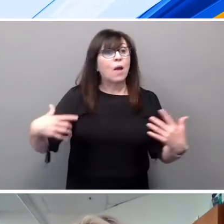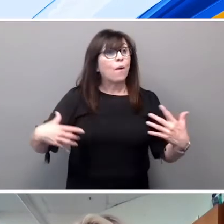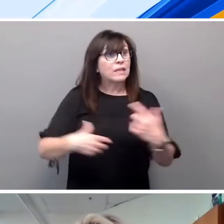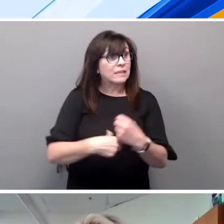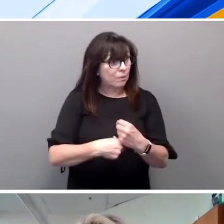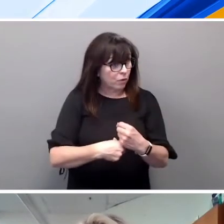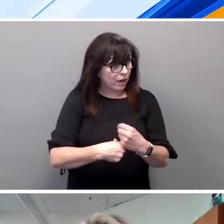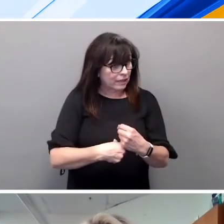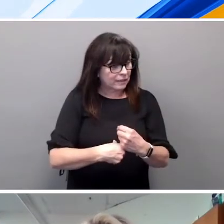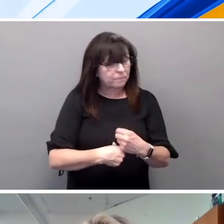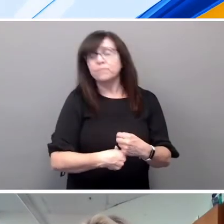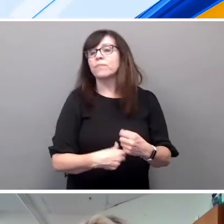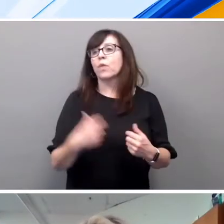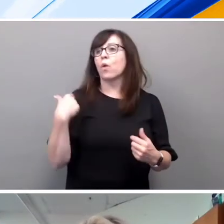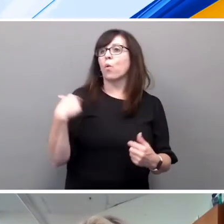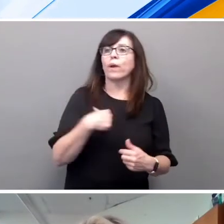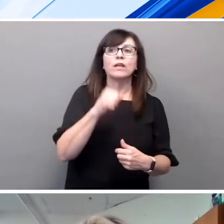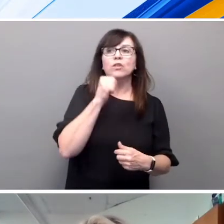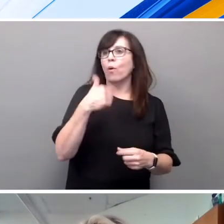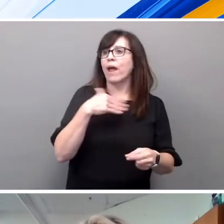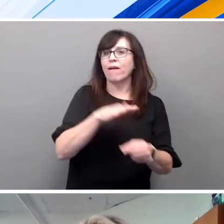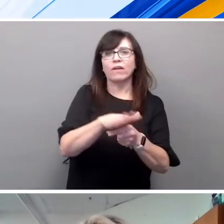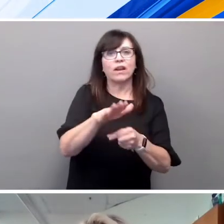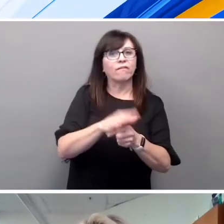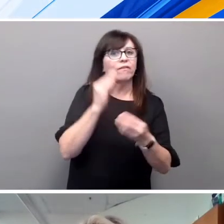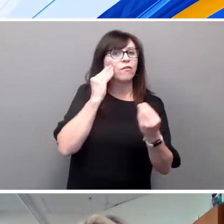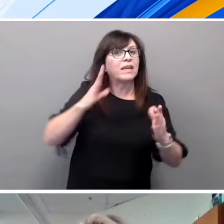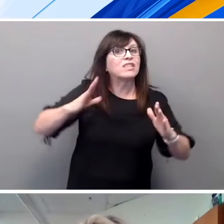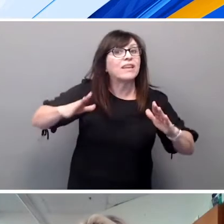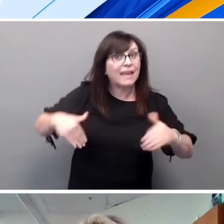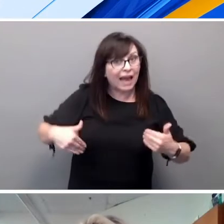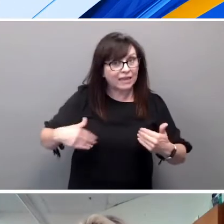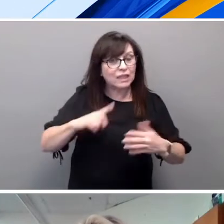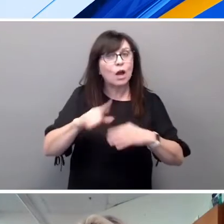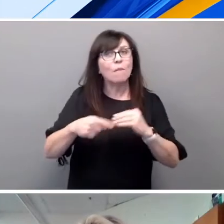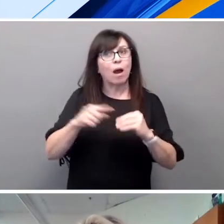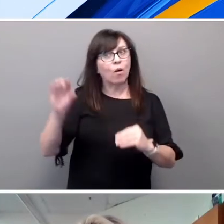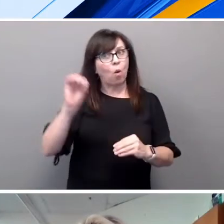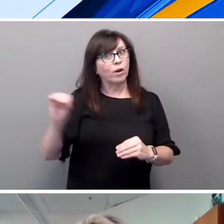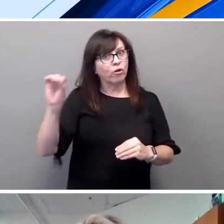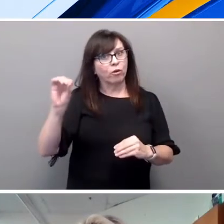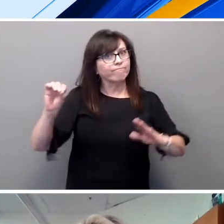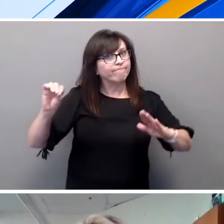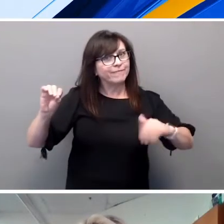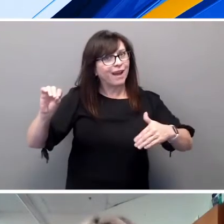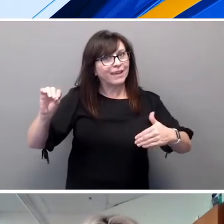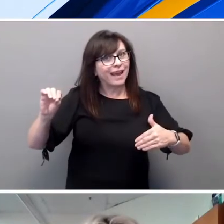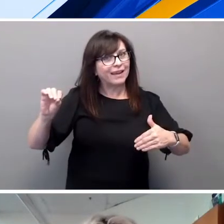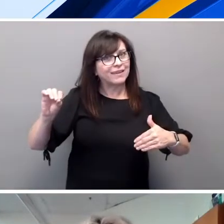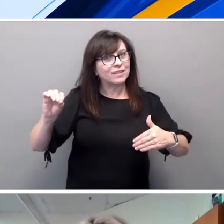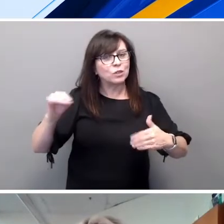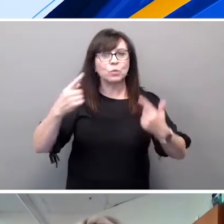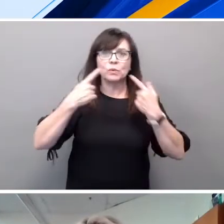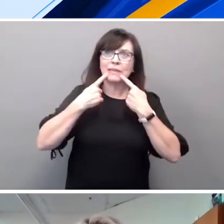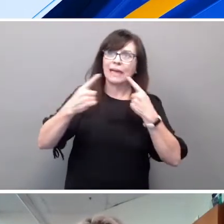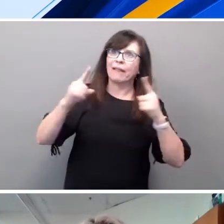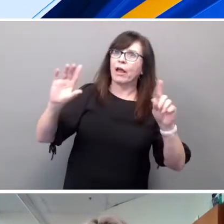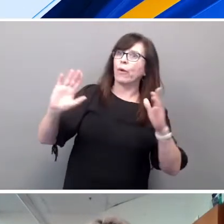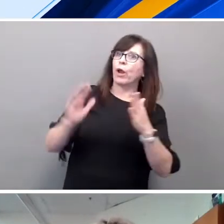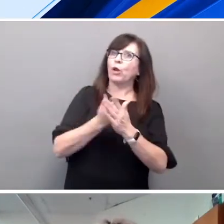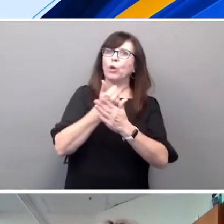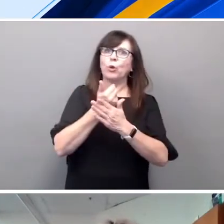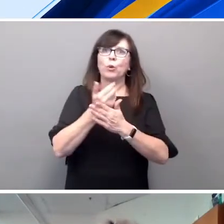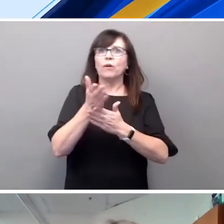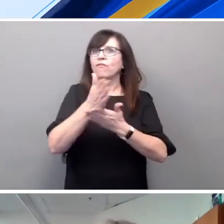saying, you know, we don't have enough information yet on Omicron to declare a new phase in